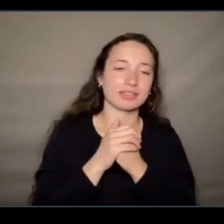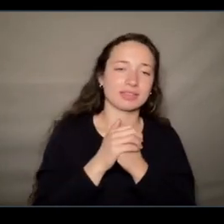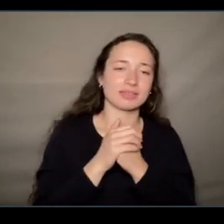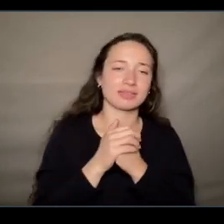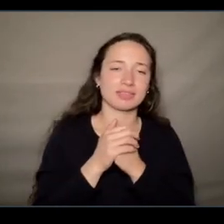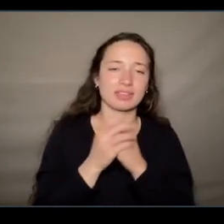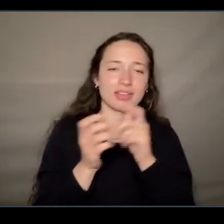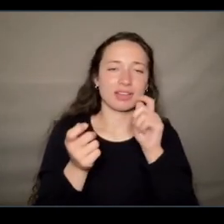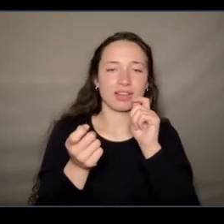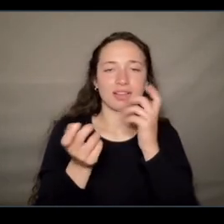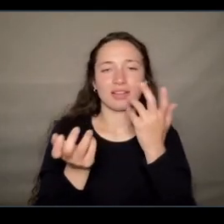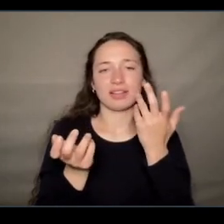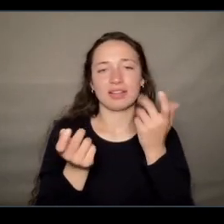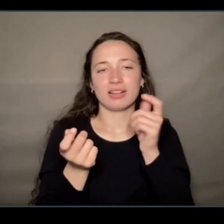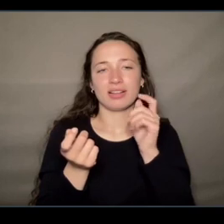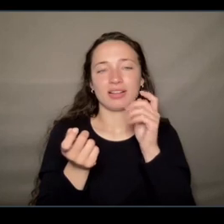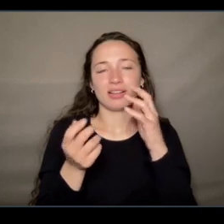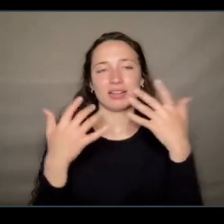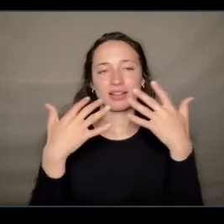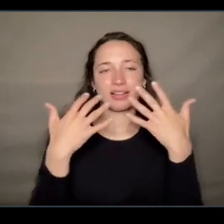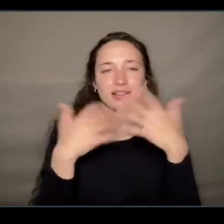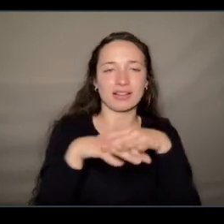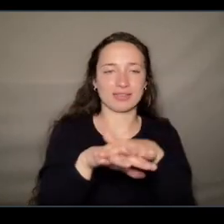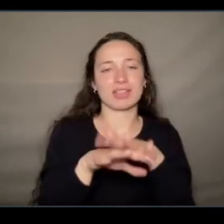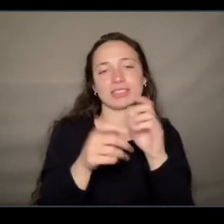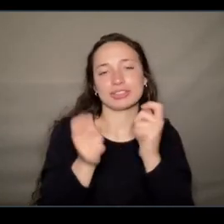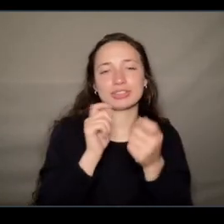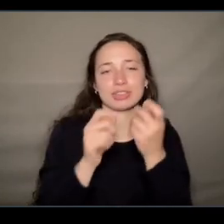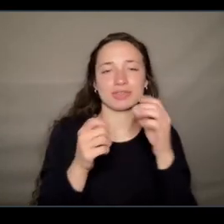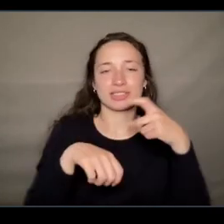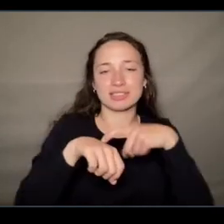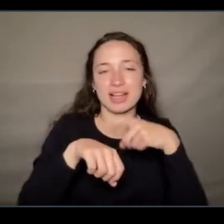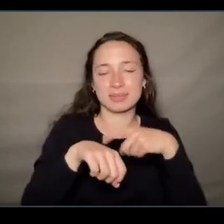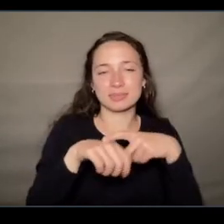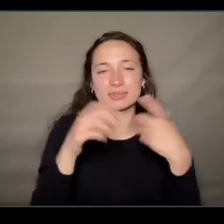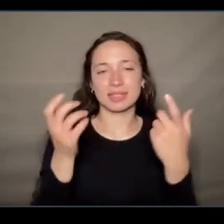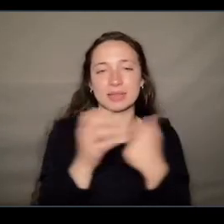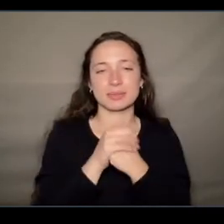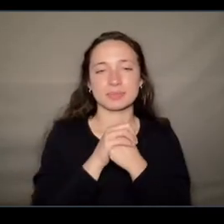here we go. Here's a conflation, I guess, of times